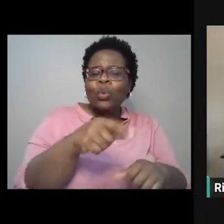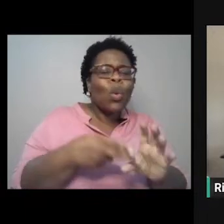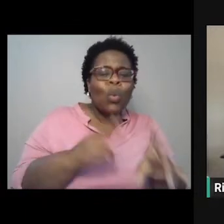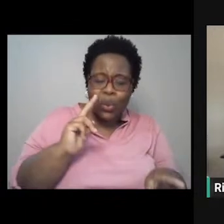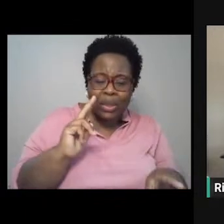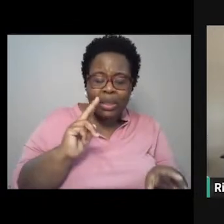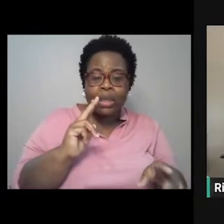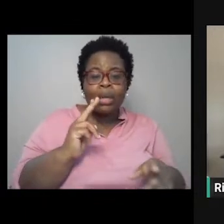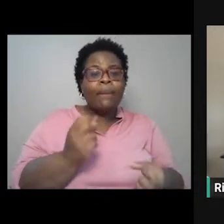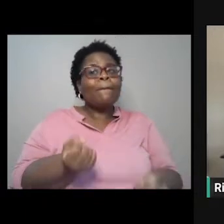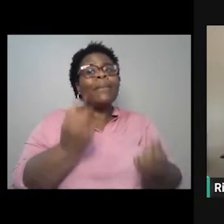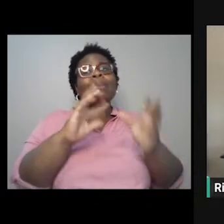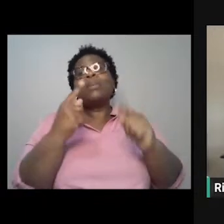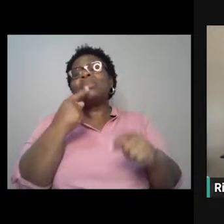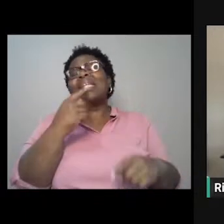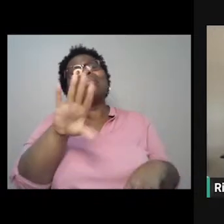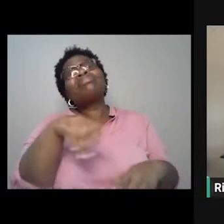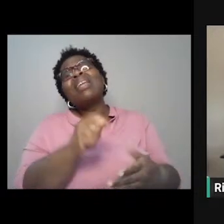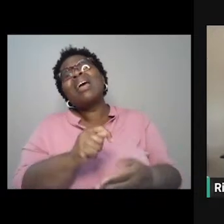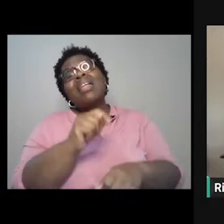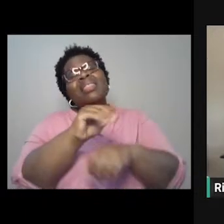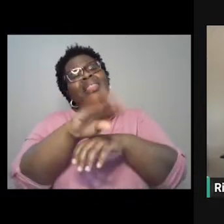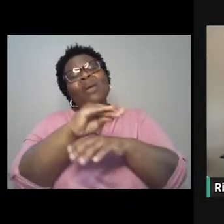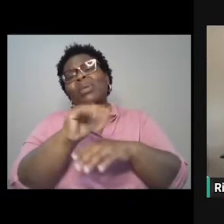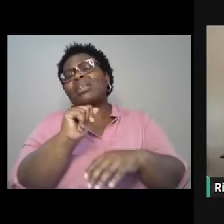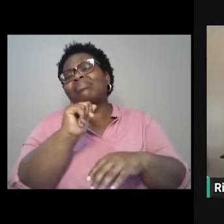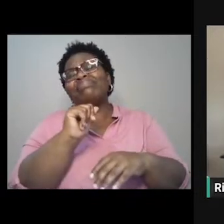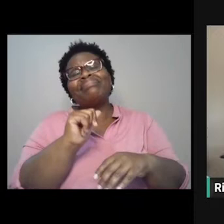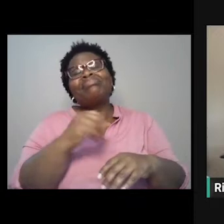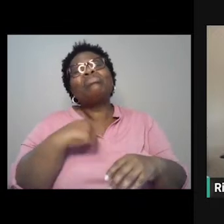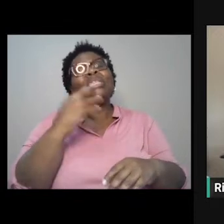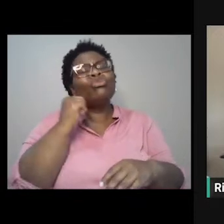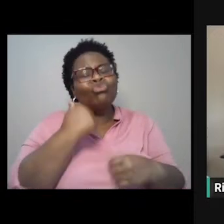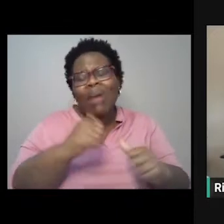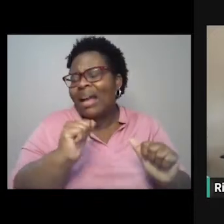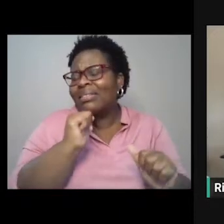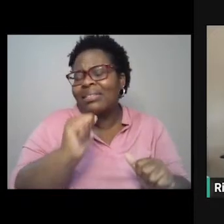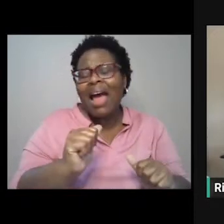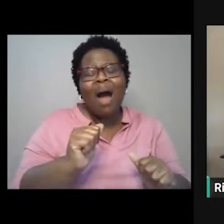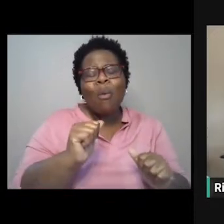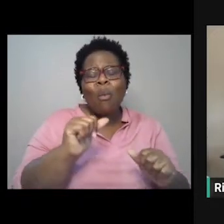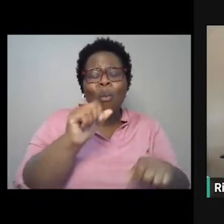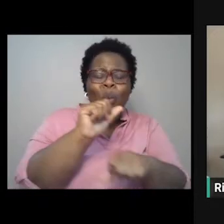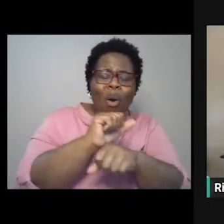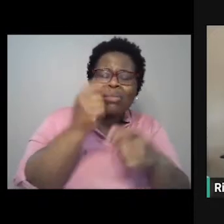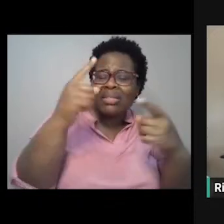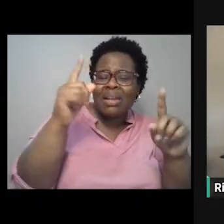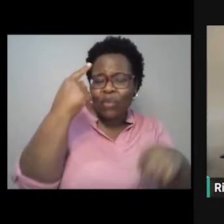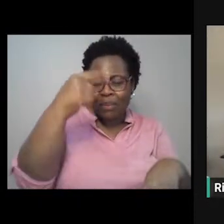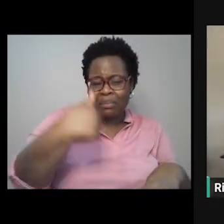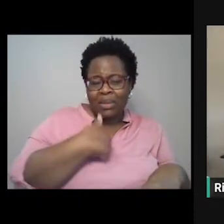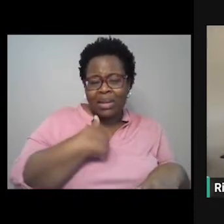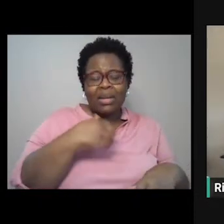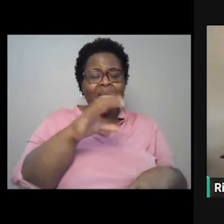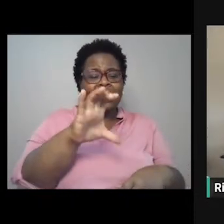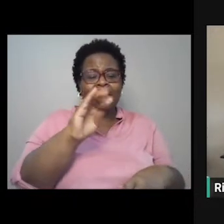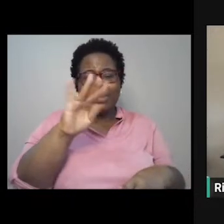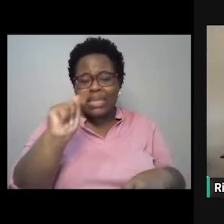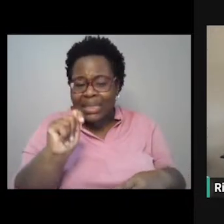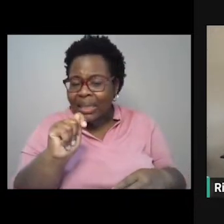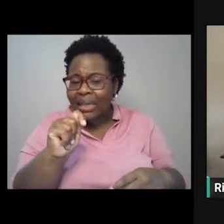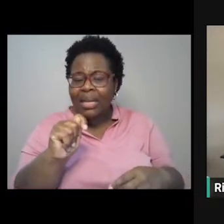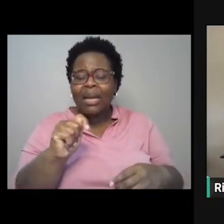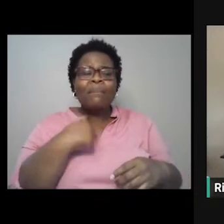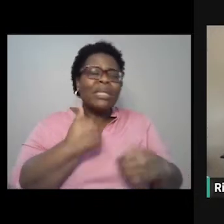people who are like, well, I tried therapy, it didn't work. Or I tried, Reiki, it didn't work. I tried EMDR, it didn't work. I tried CBT, right?